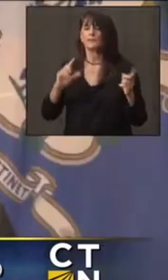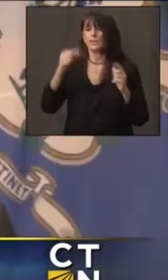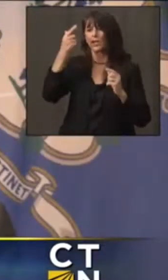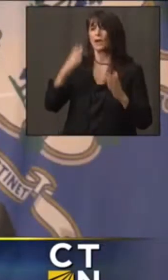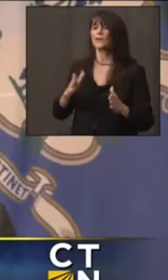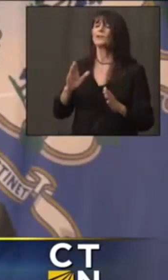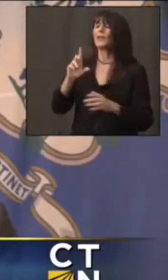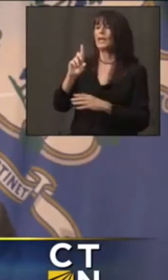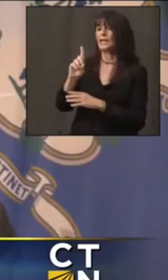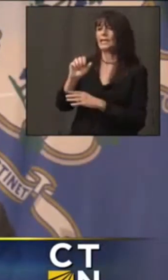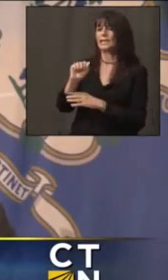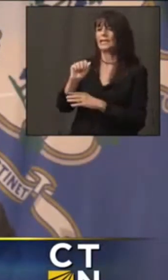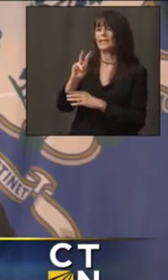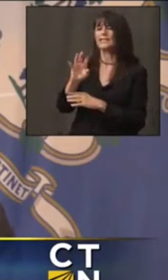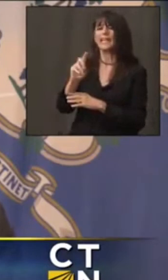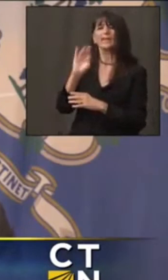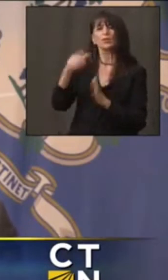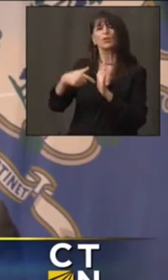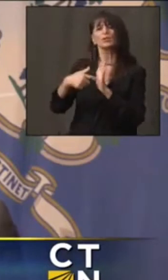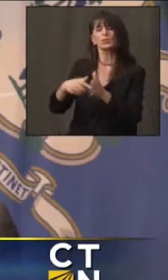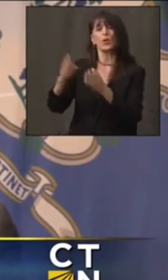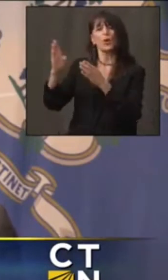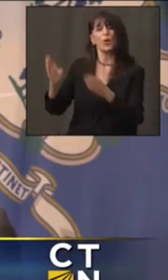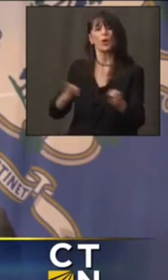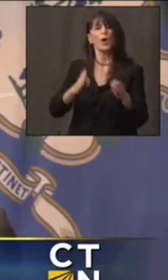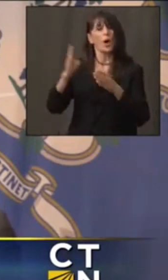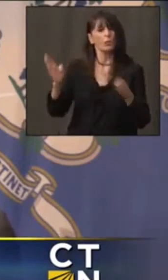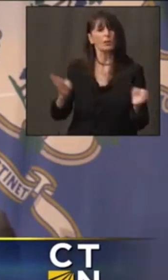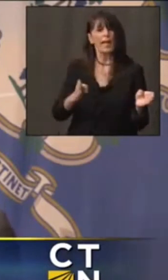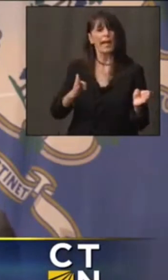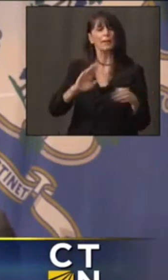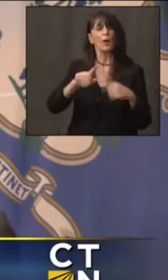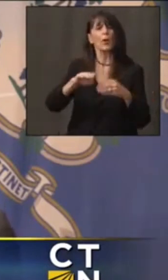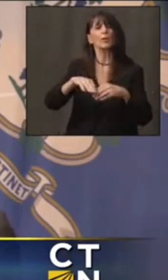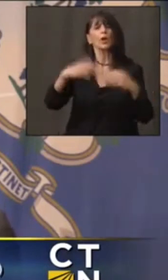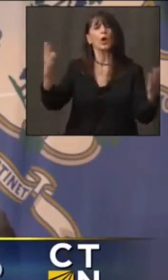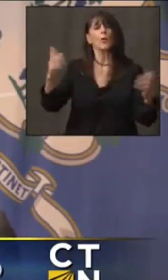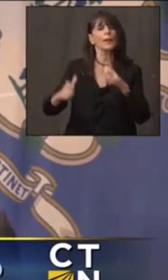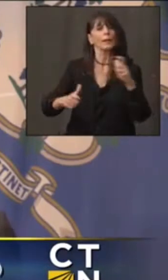out a relief plan, I think, over the next 4 or 5 days.